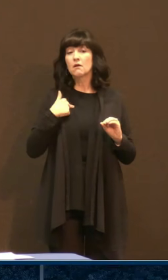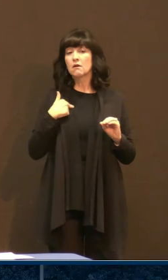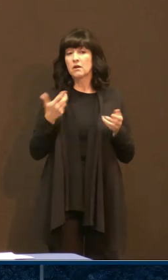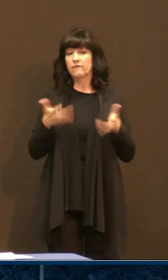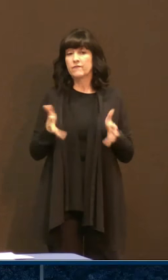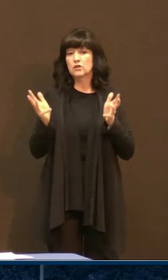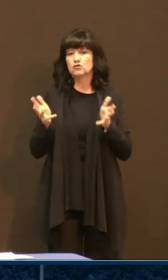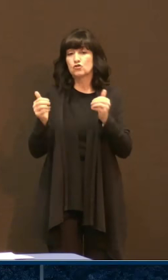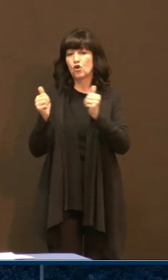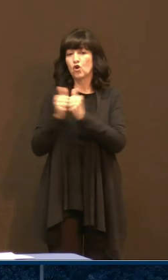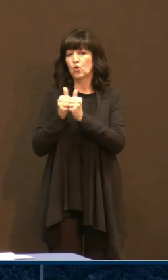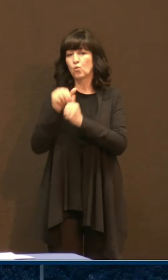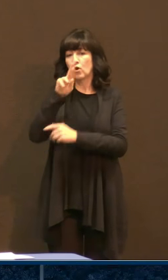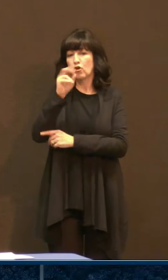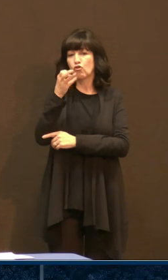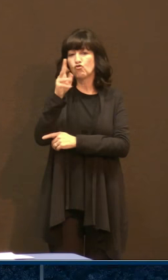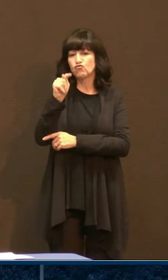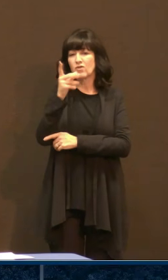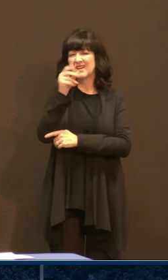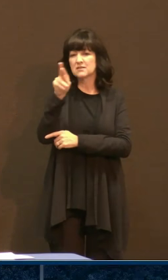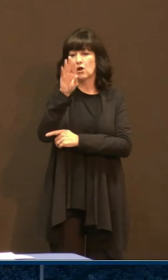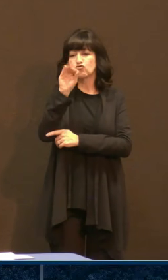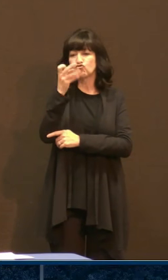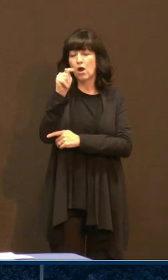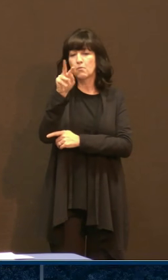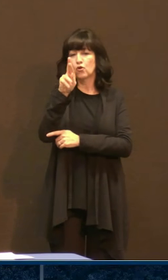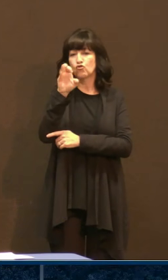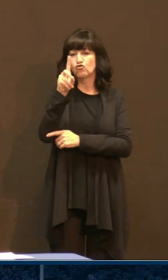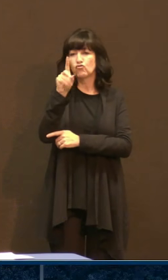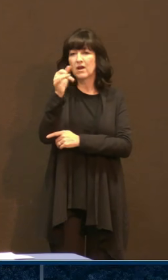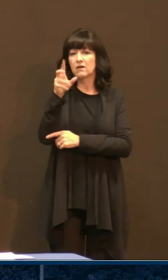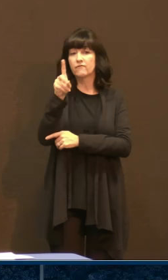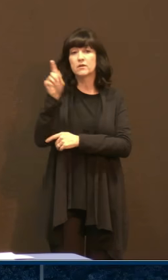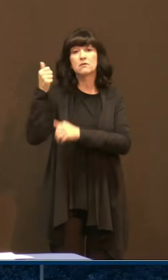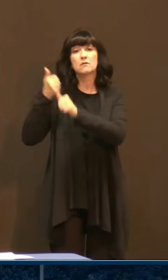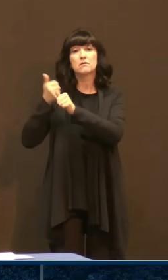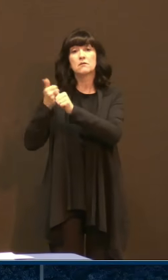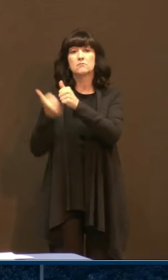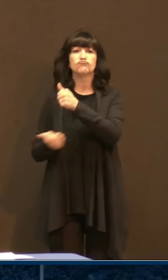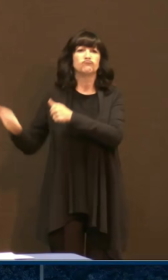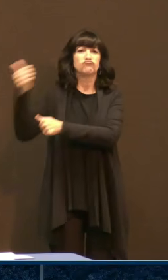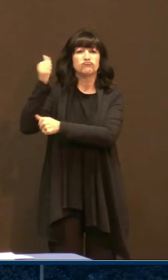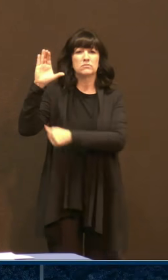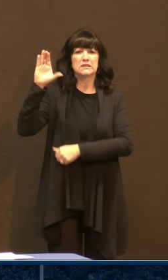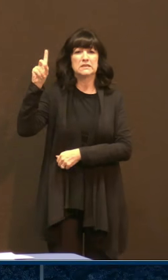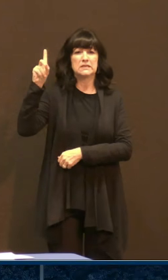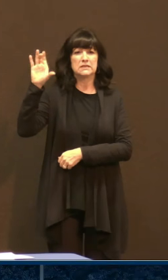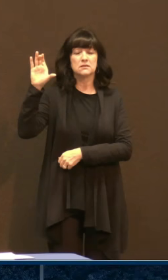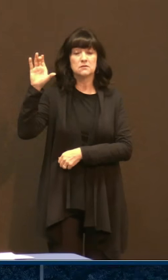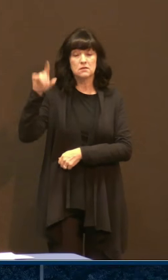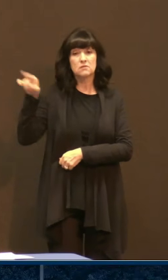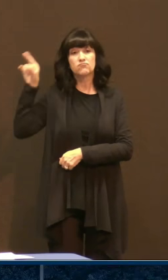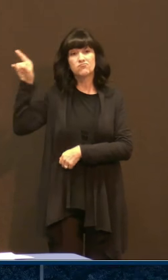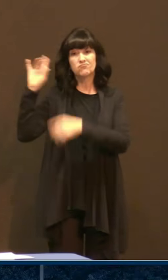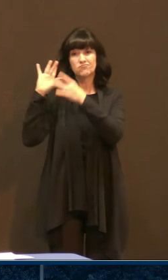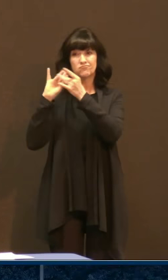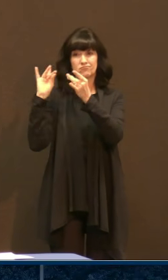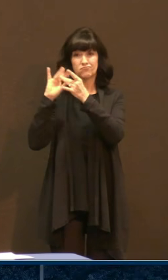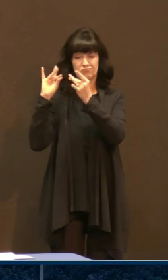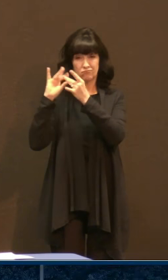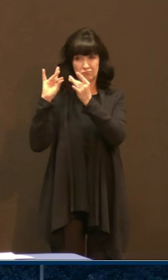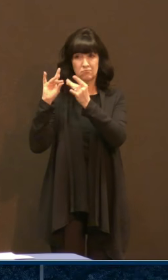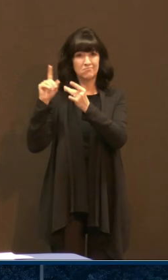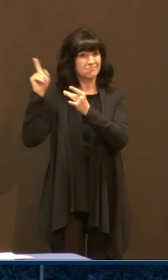Dr. Robert Redfield, on Saturday, and he said that they believe now that that's the most predominant form of spread of